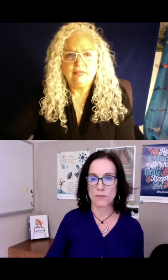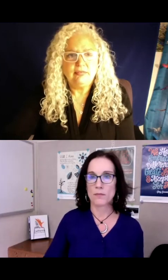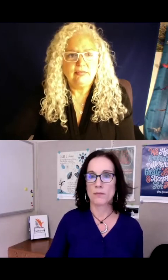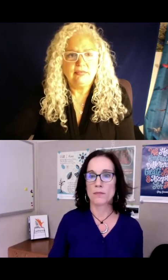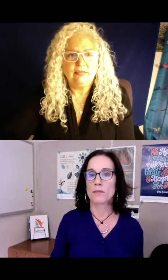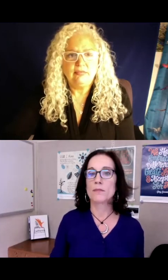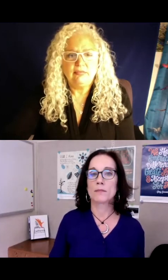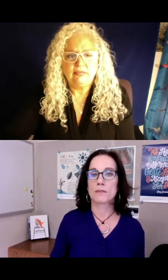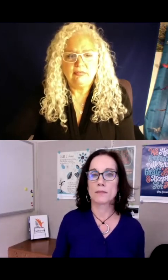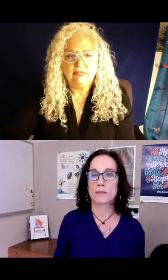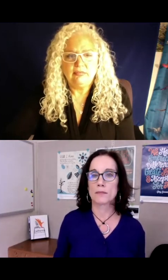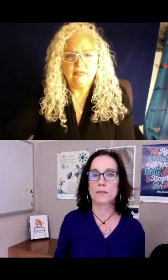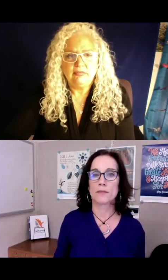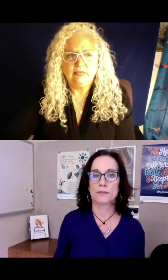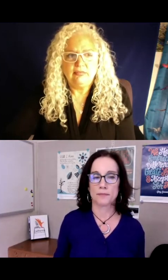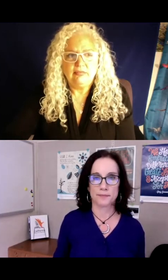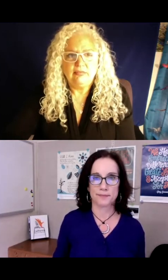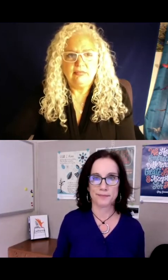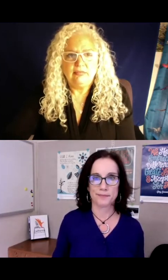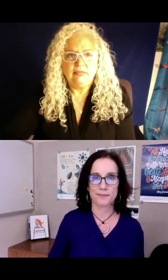writing skills.